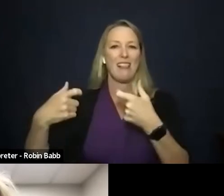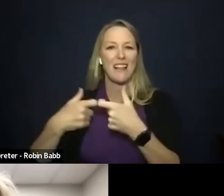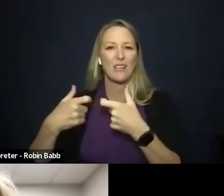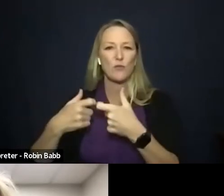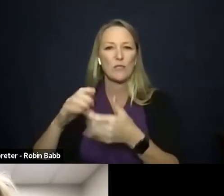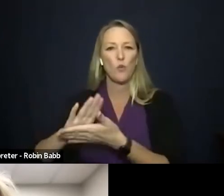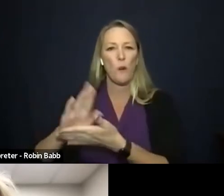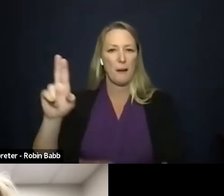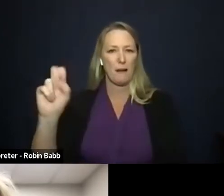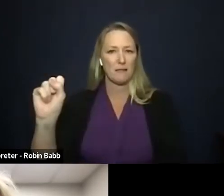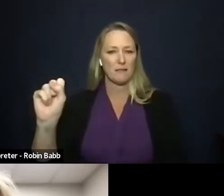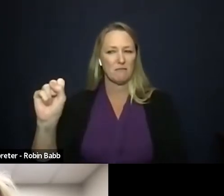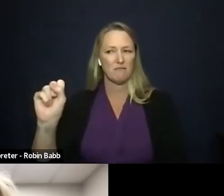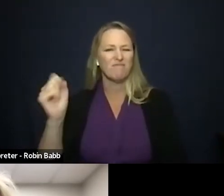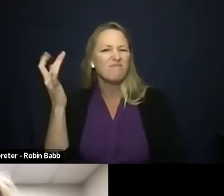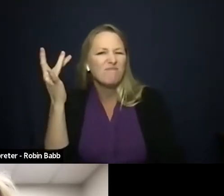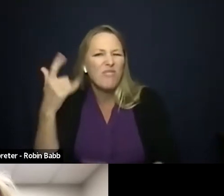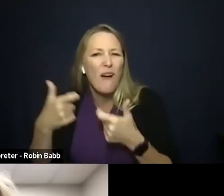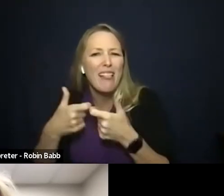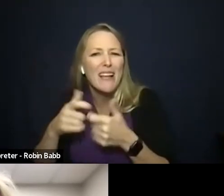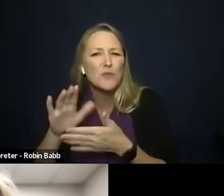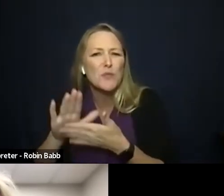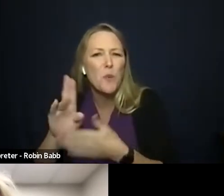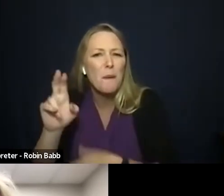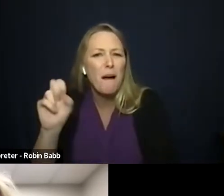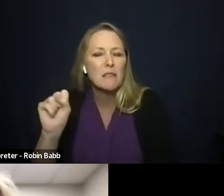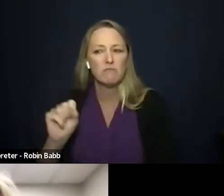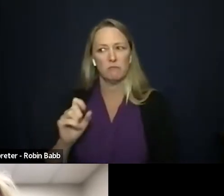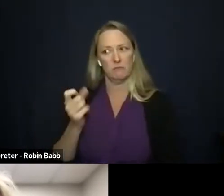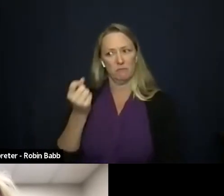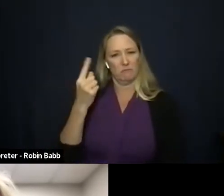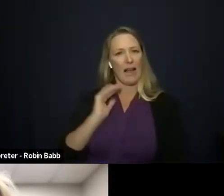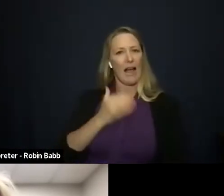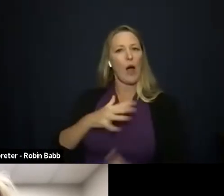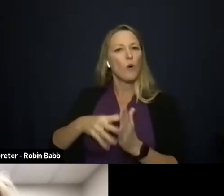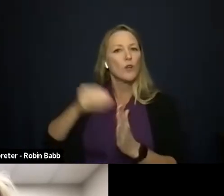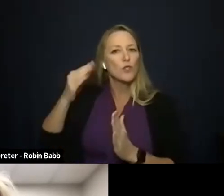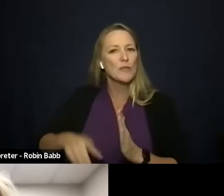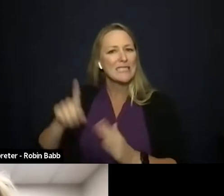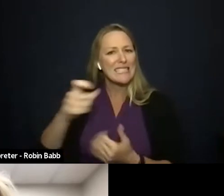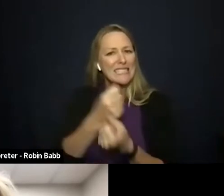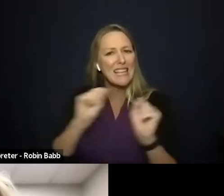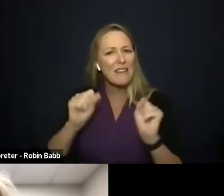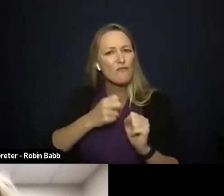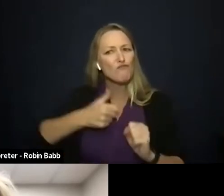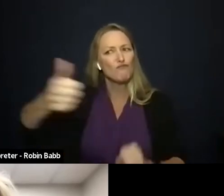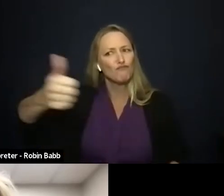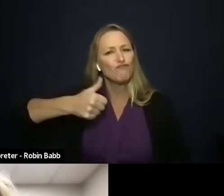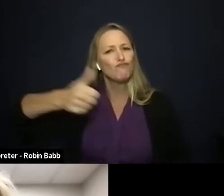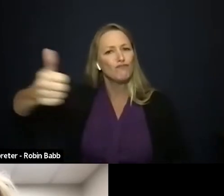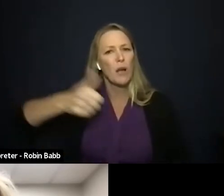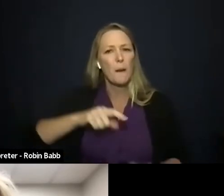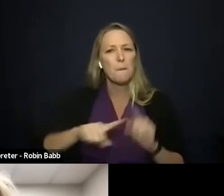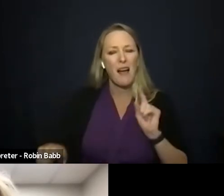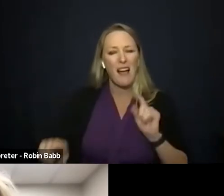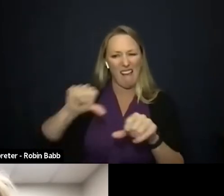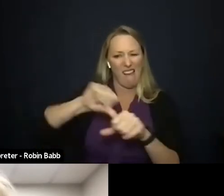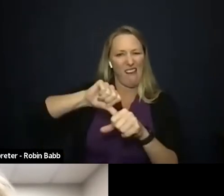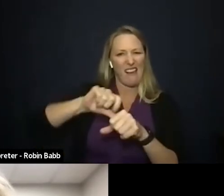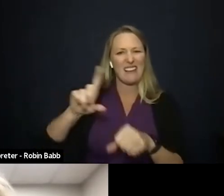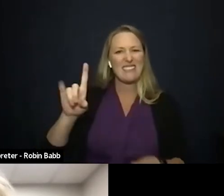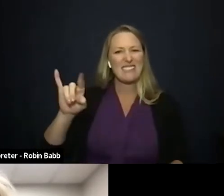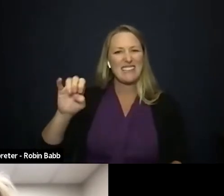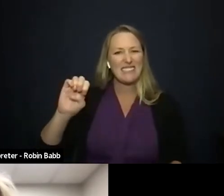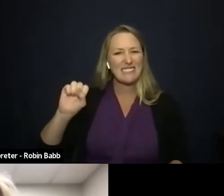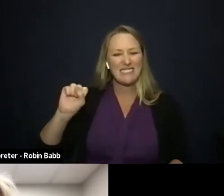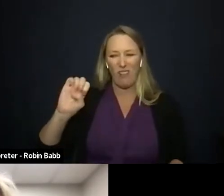well because students deserve a safe ride to school yet diesel exhaust is a known carcinogen that causes numerous health problems